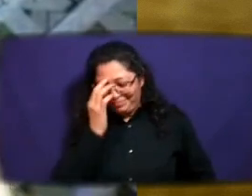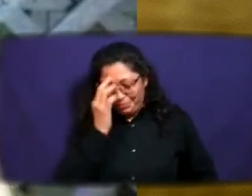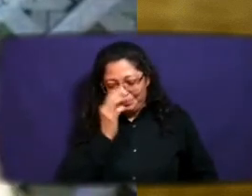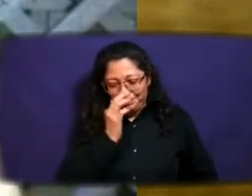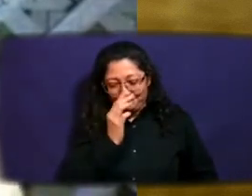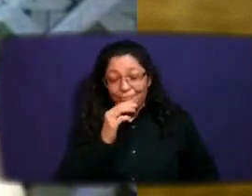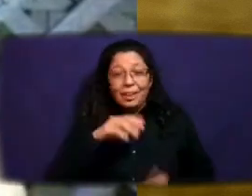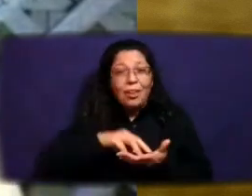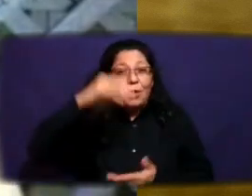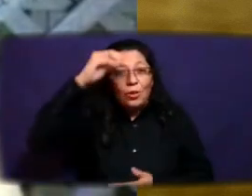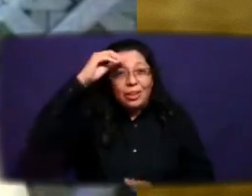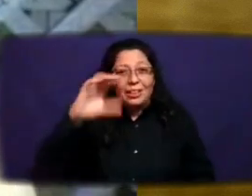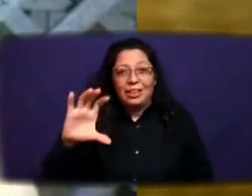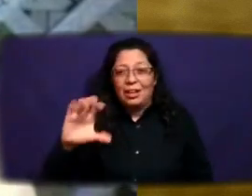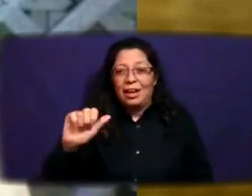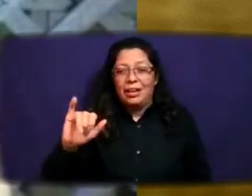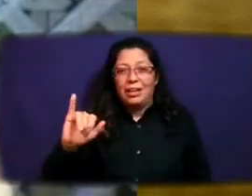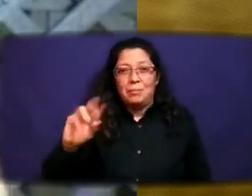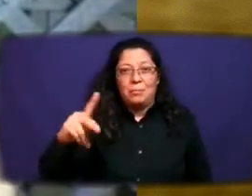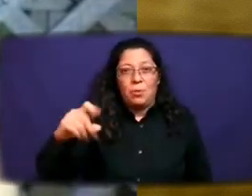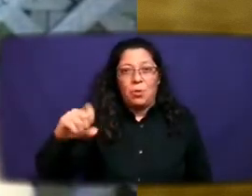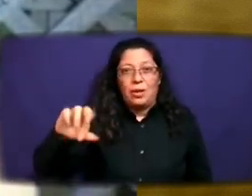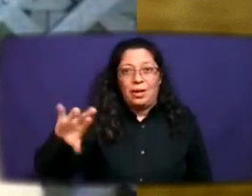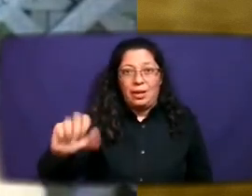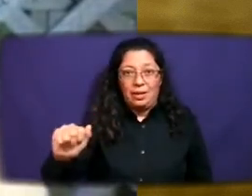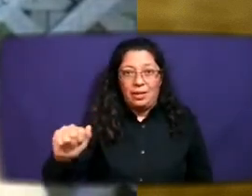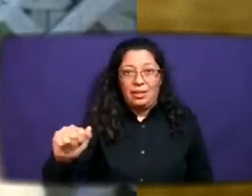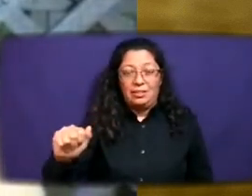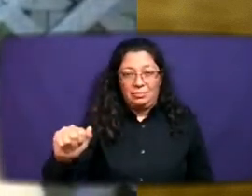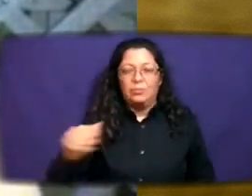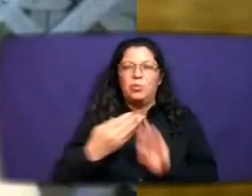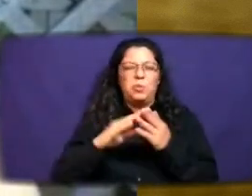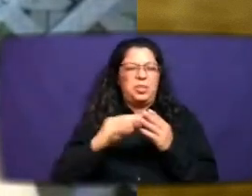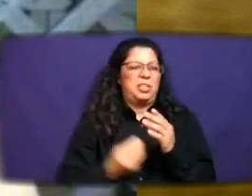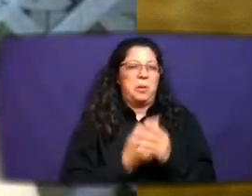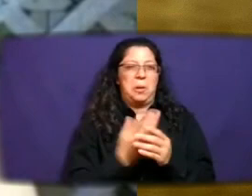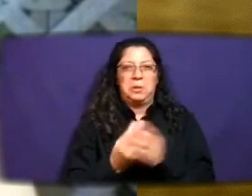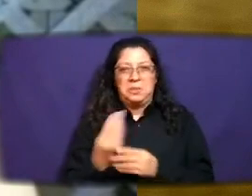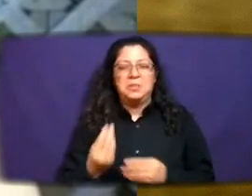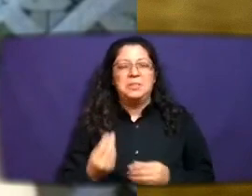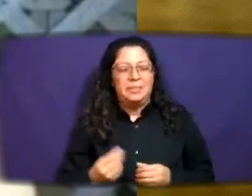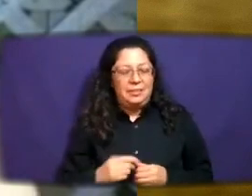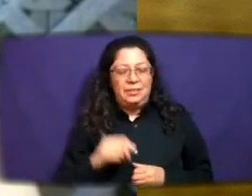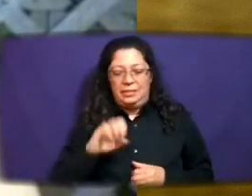learning capoeira at the community gardens in East LA.